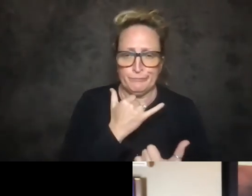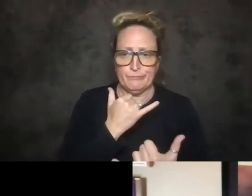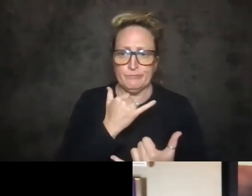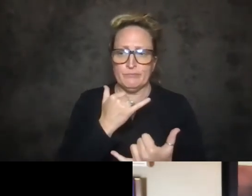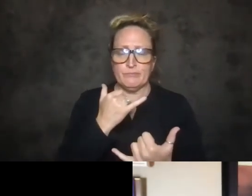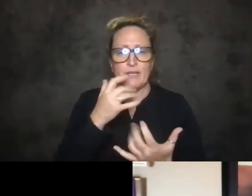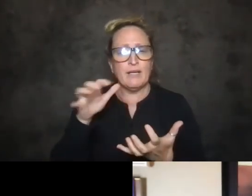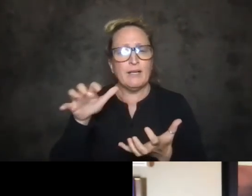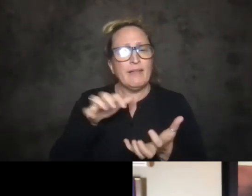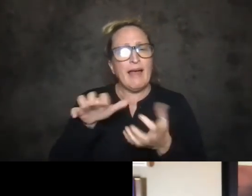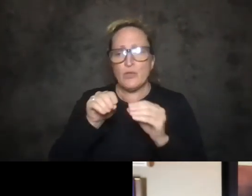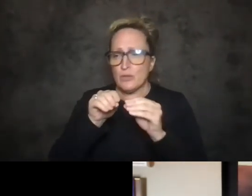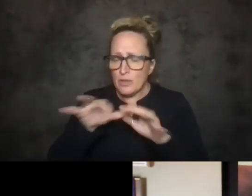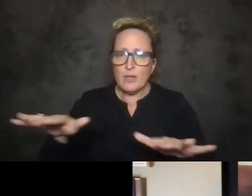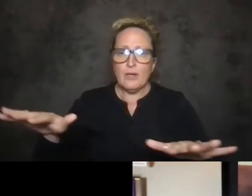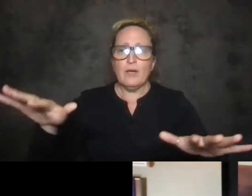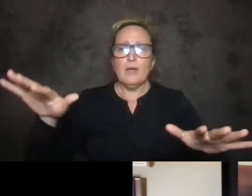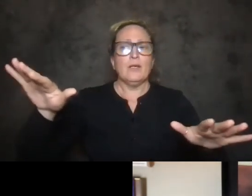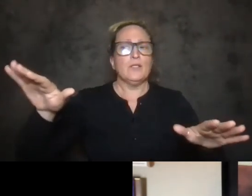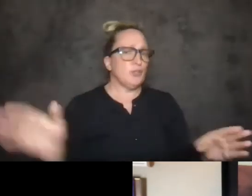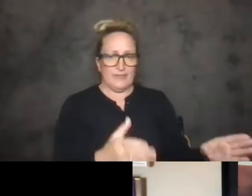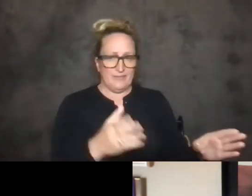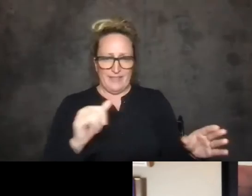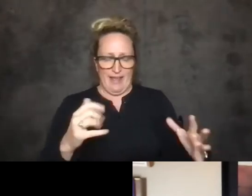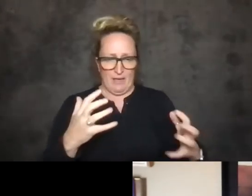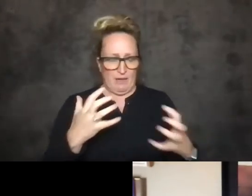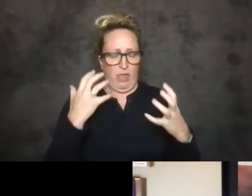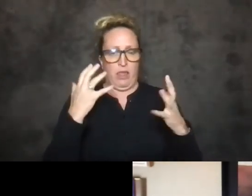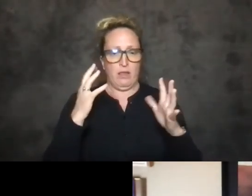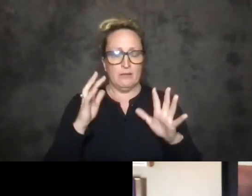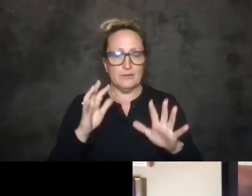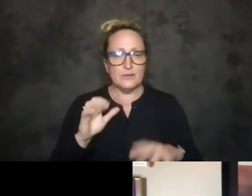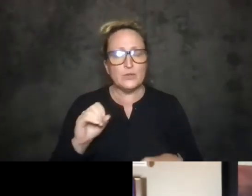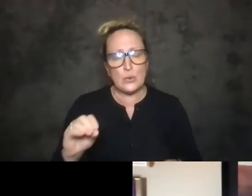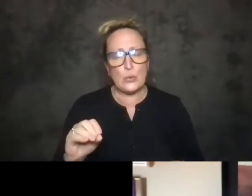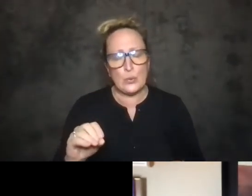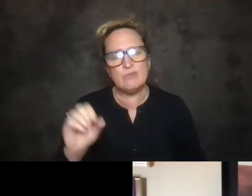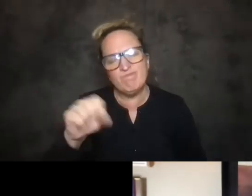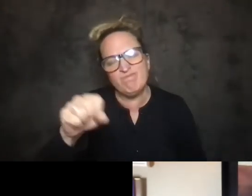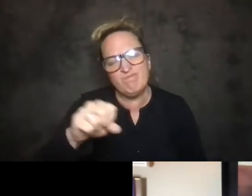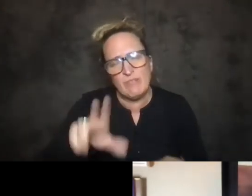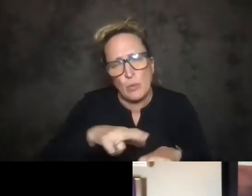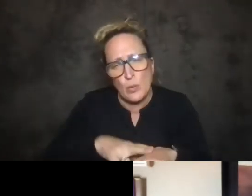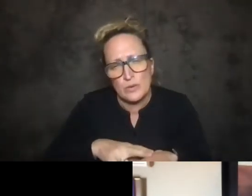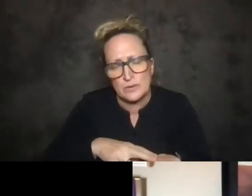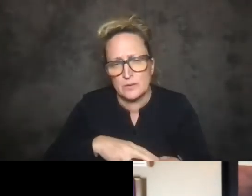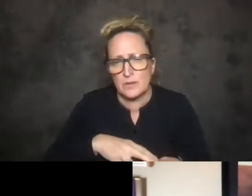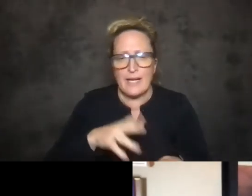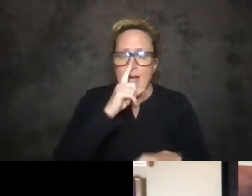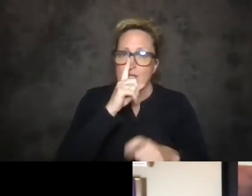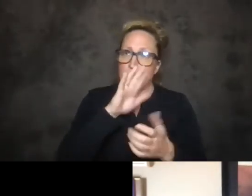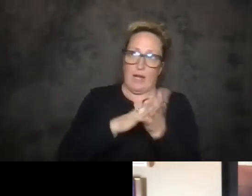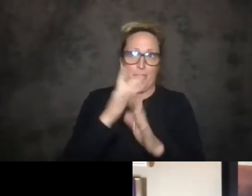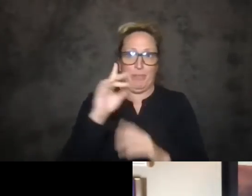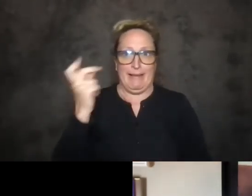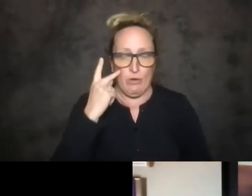laughter dissipates and helps shift that. And so, yes, of course, and not to get real political,